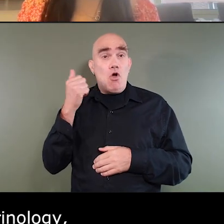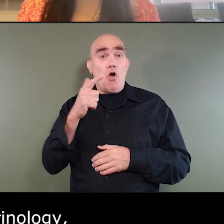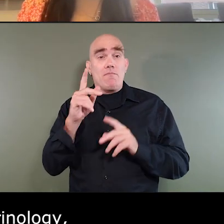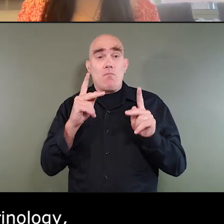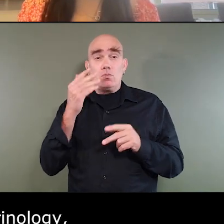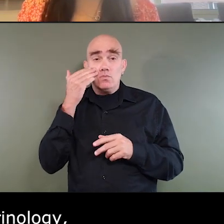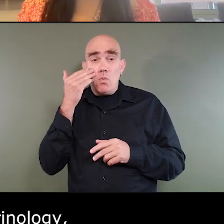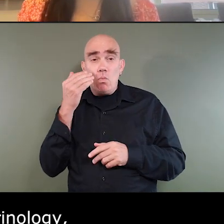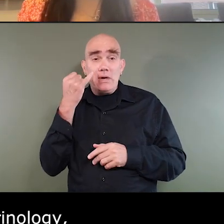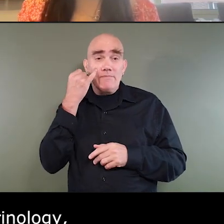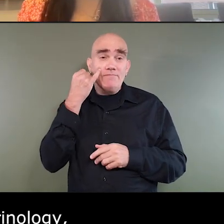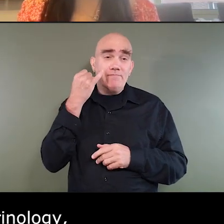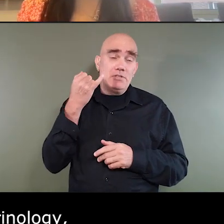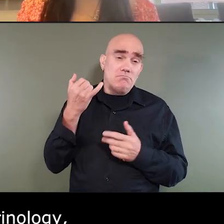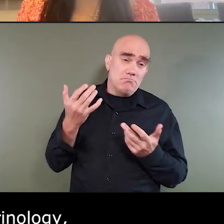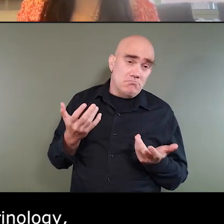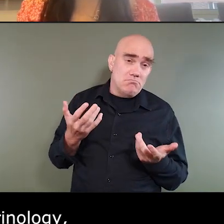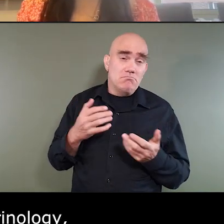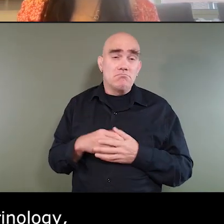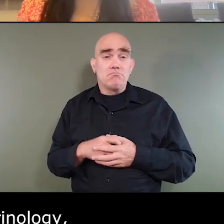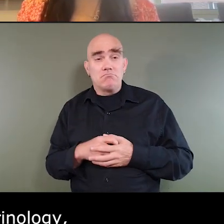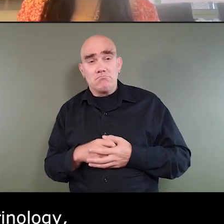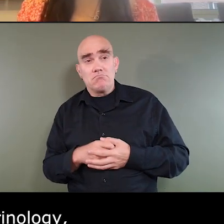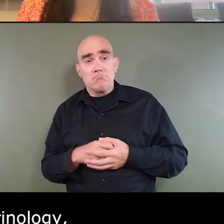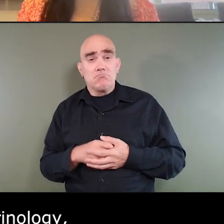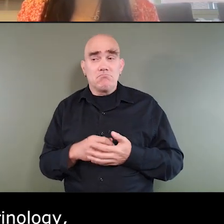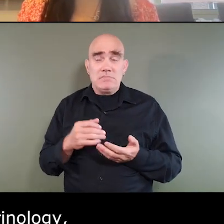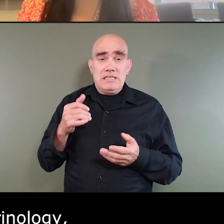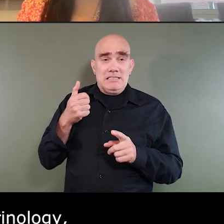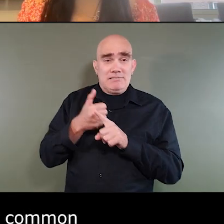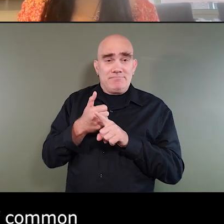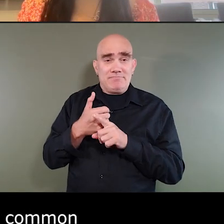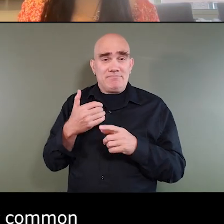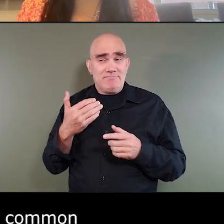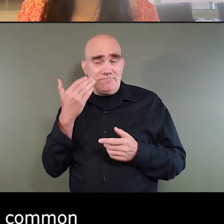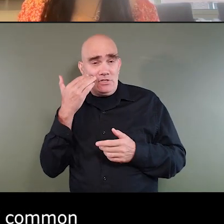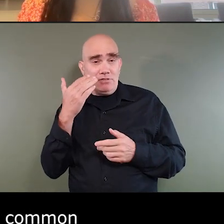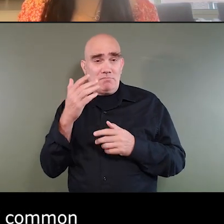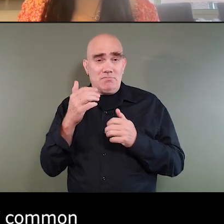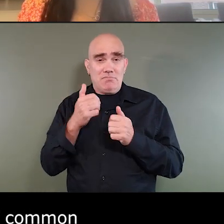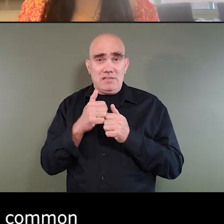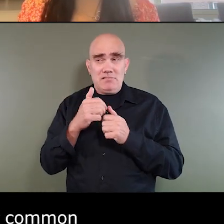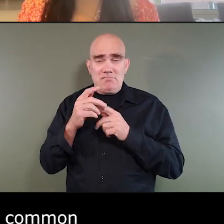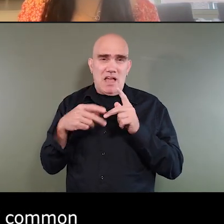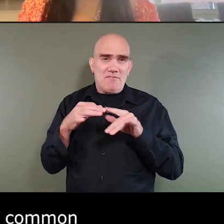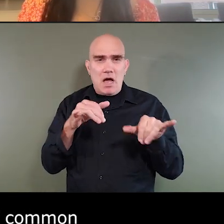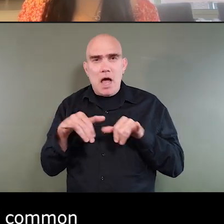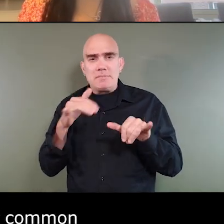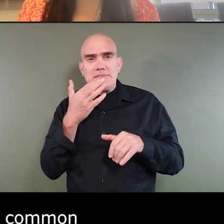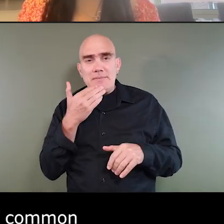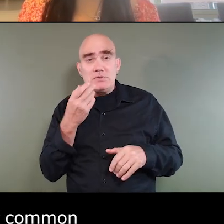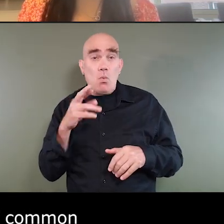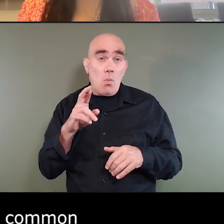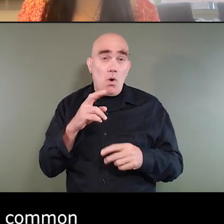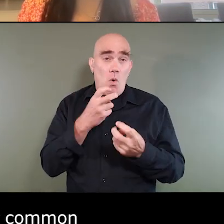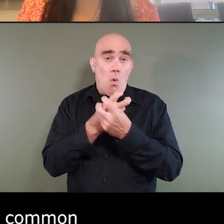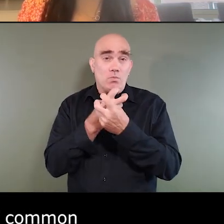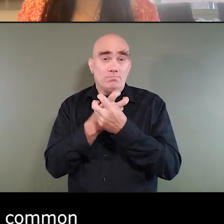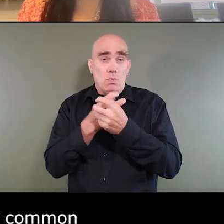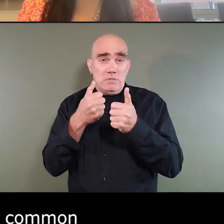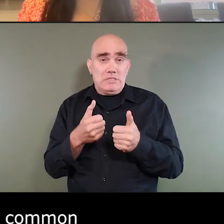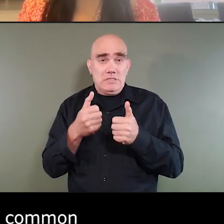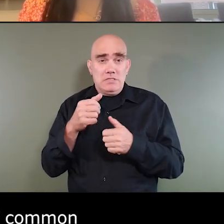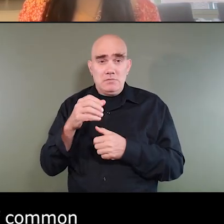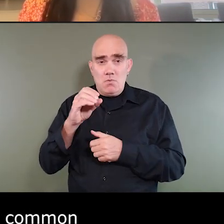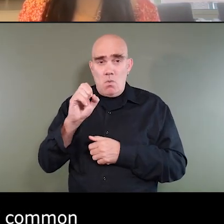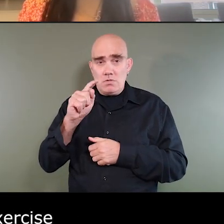endocrinology, I think all folks know, if they're familiar with kind of common forms of diabetes